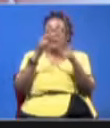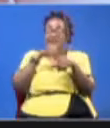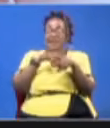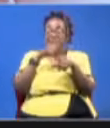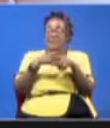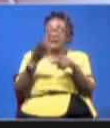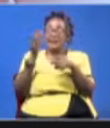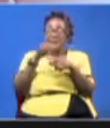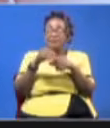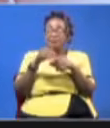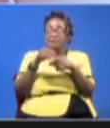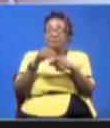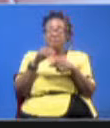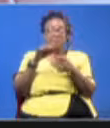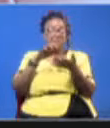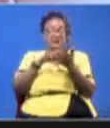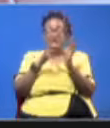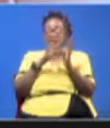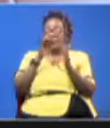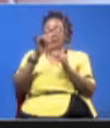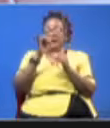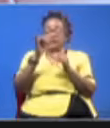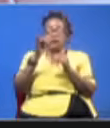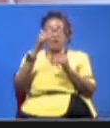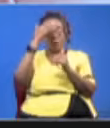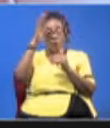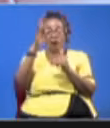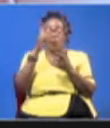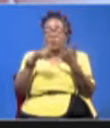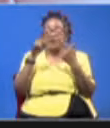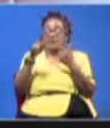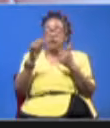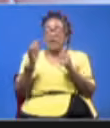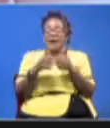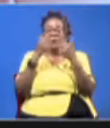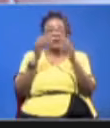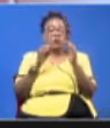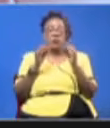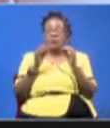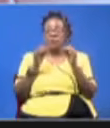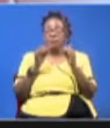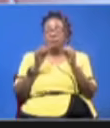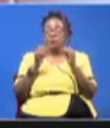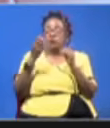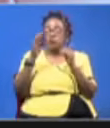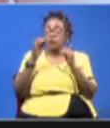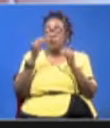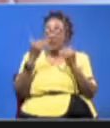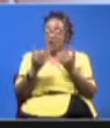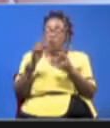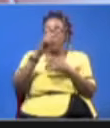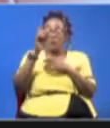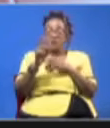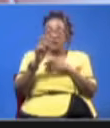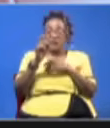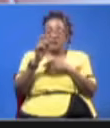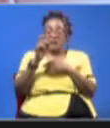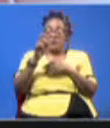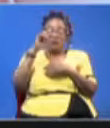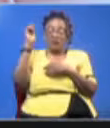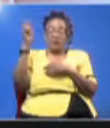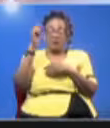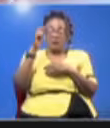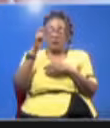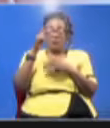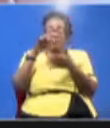it was that the country was not aware why this was happening or what was happening. And so the bigger question was, on Kenya's